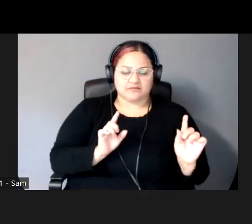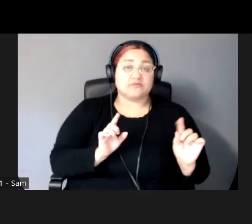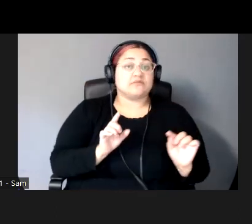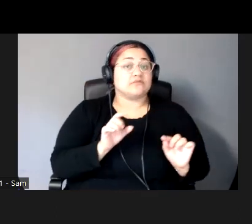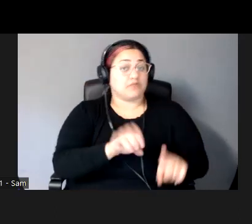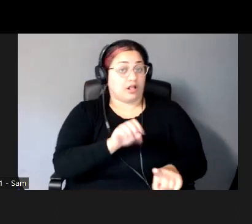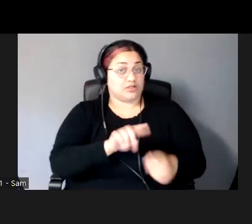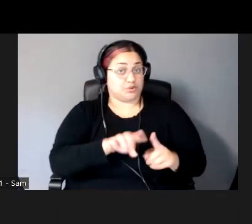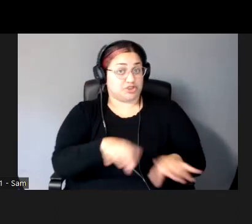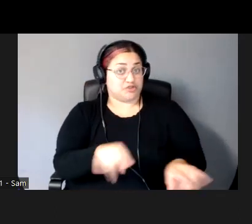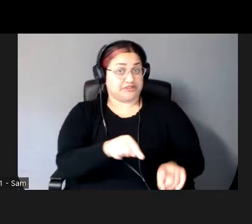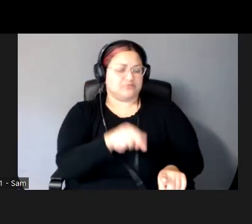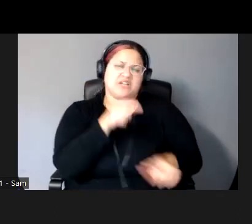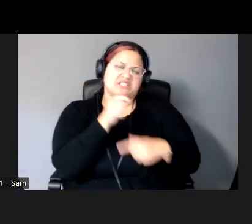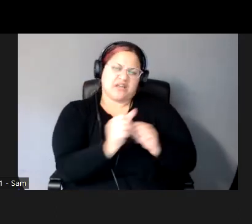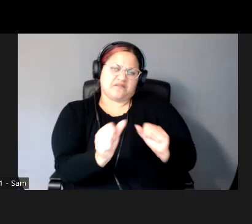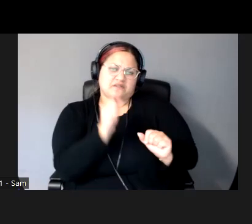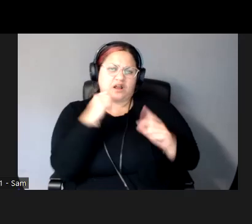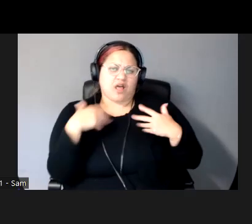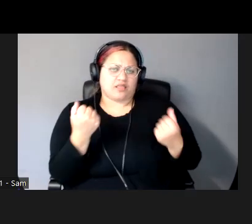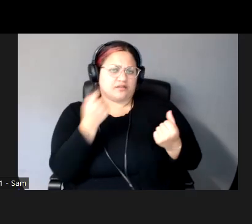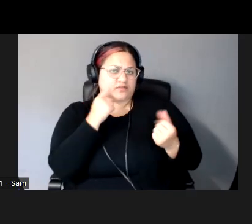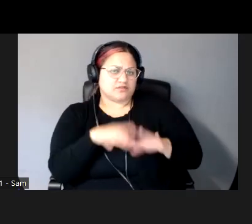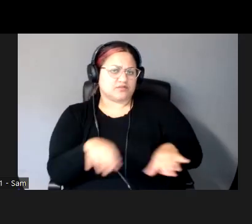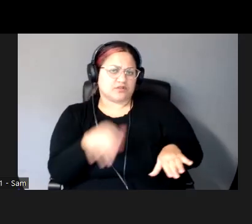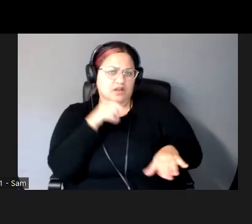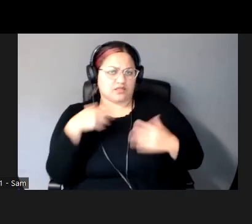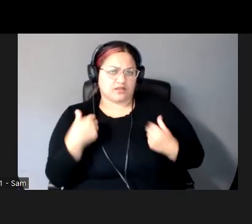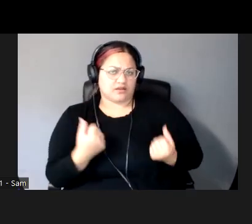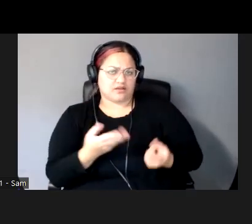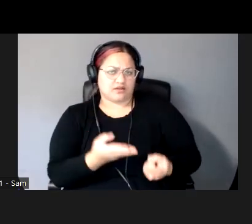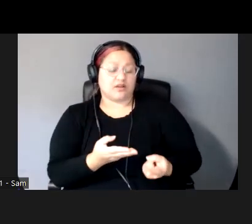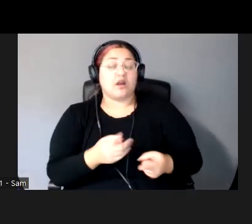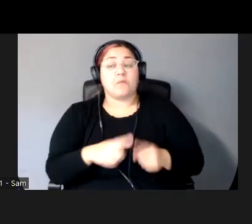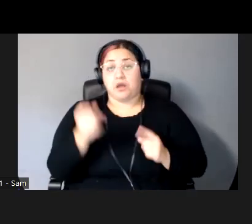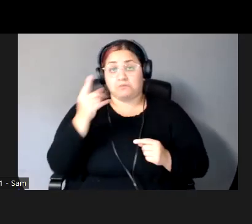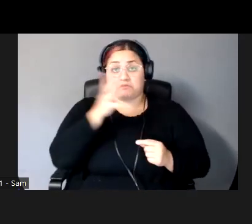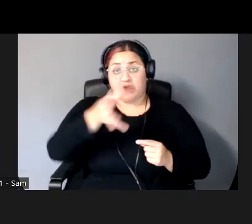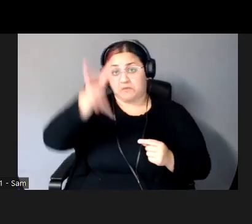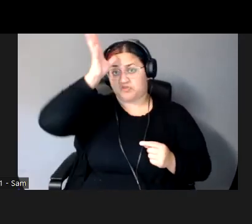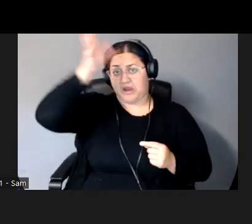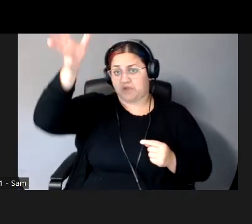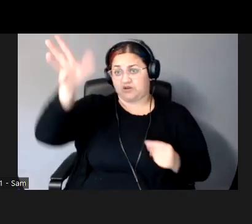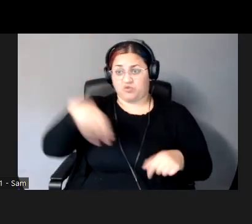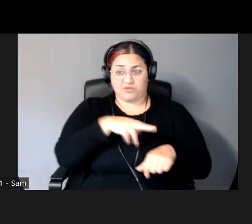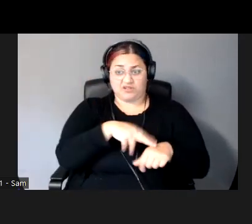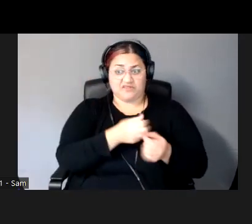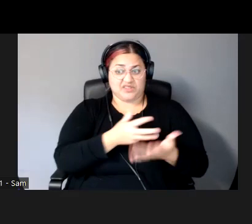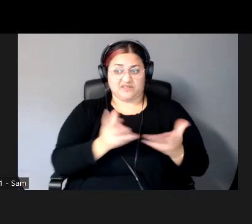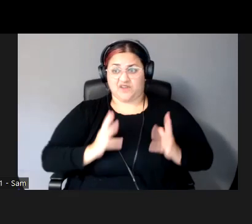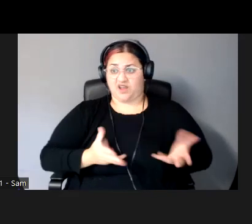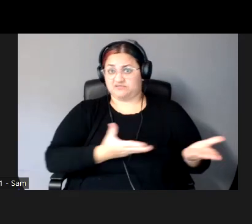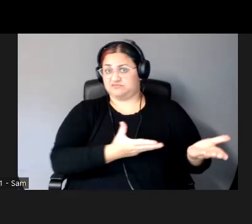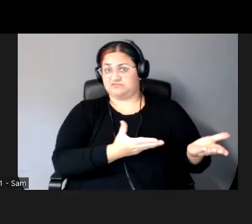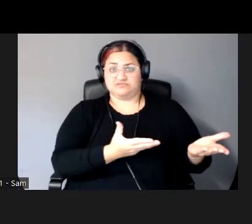be able to do that. However, if they're normal grandparents who want to have a normal relationship,